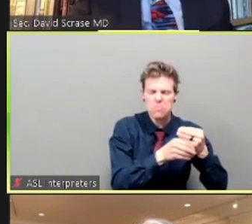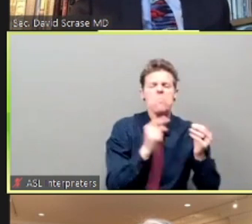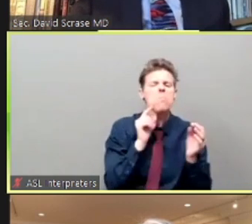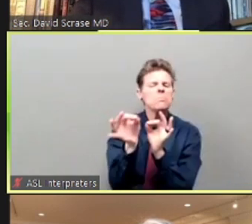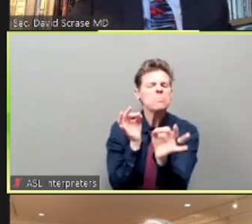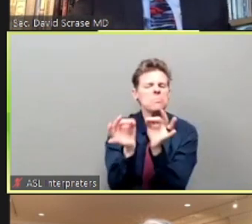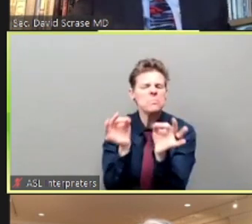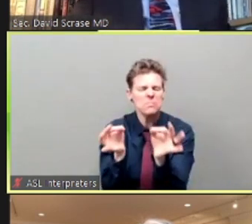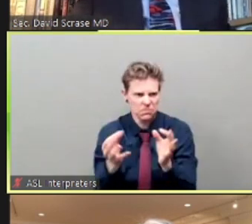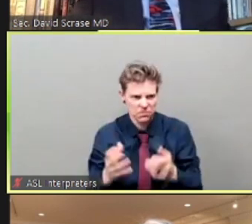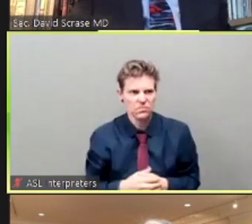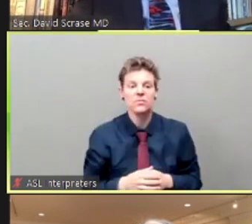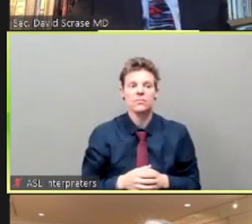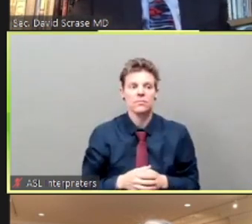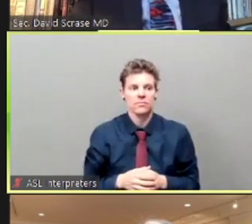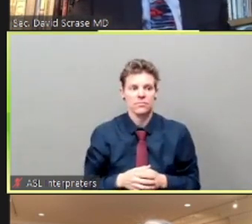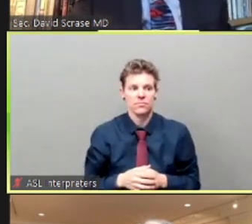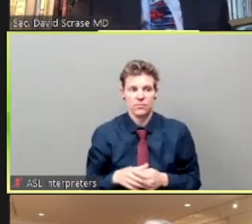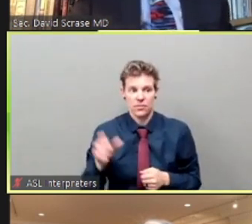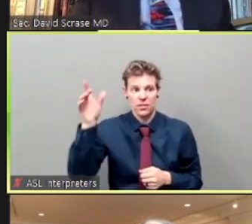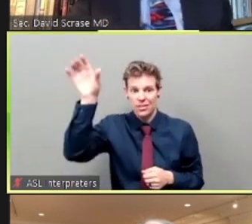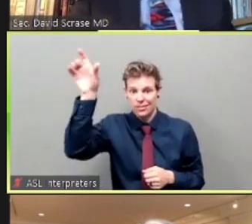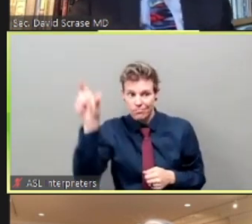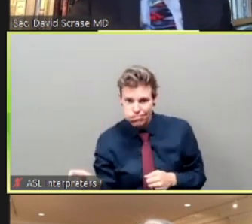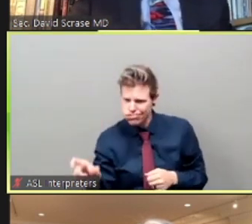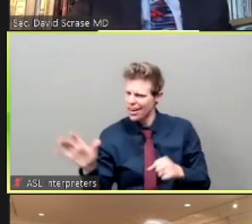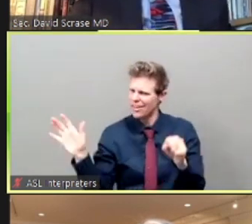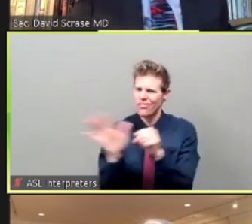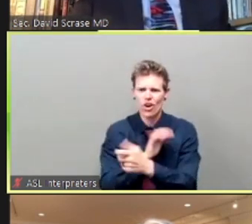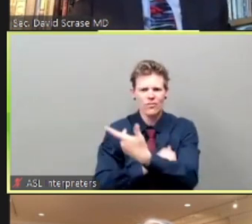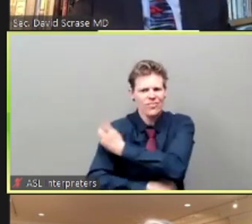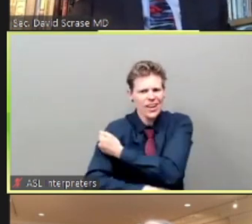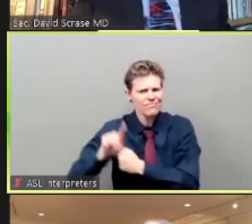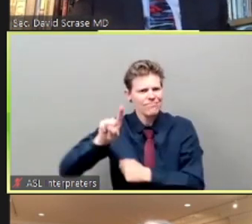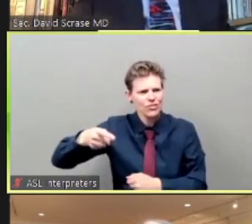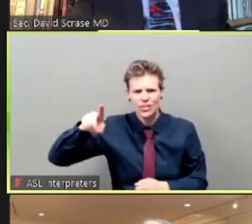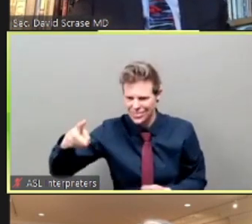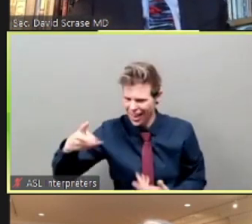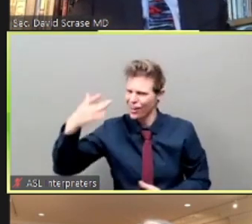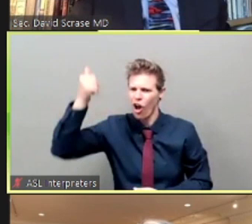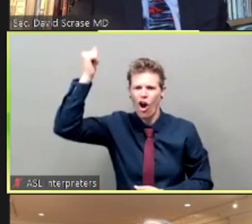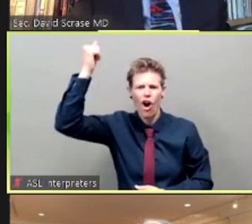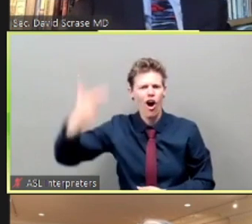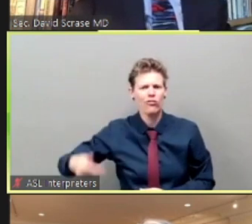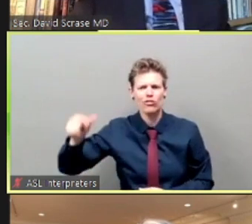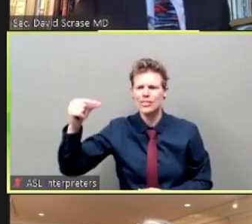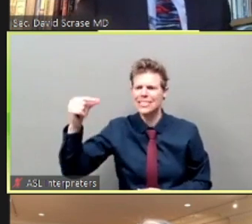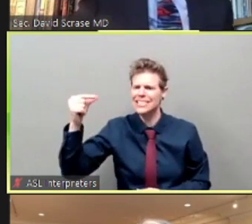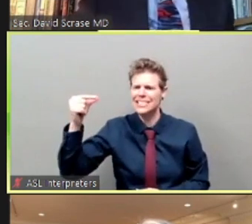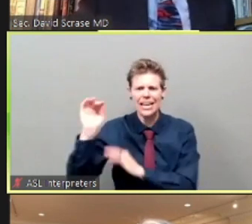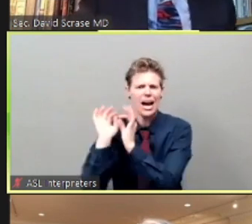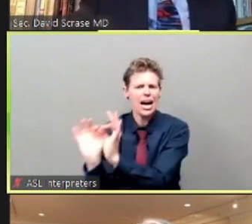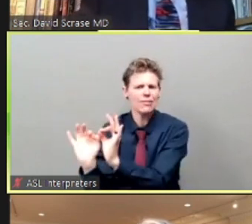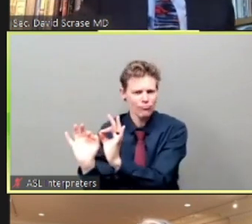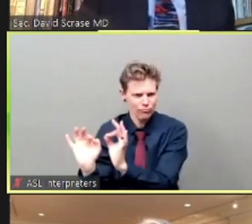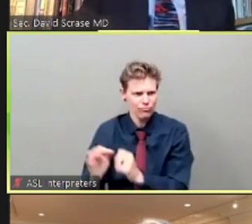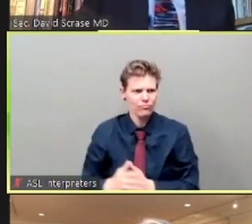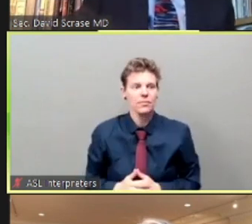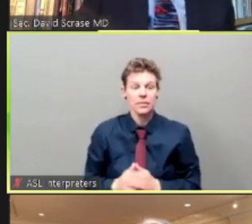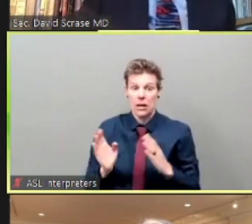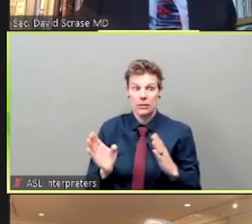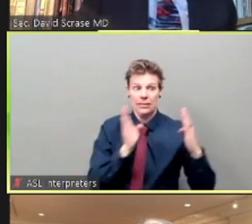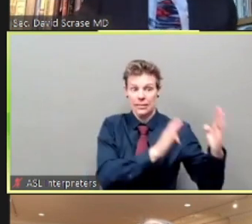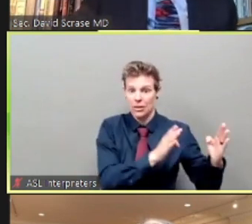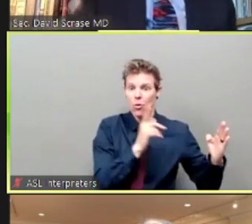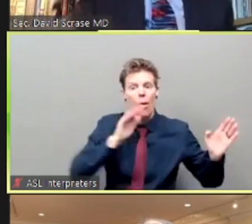people, the color coding is green, the most safe kind of interactions you can have. But for the unvaccinated